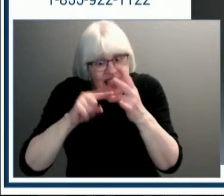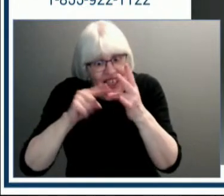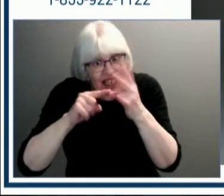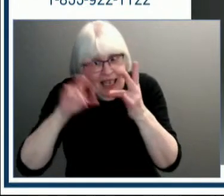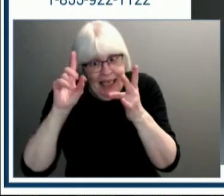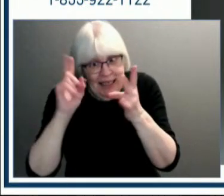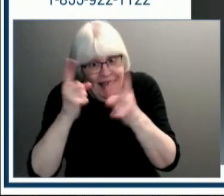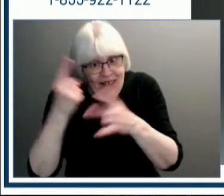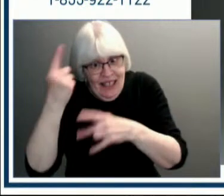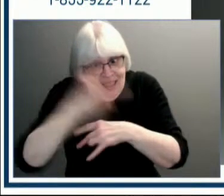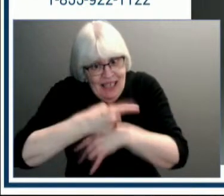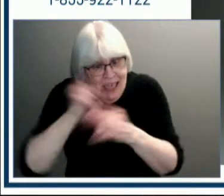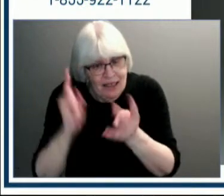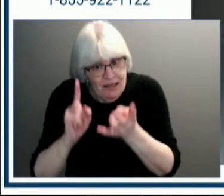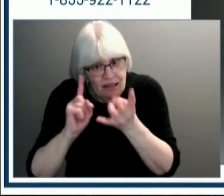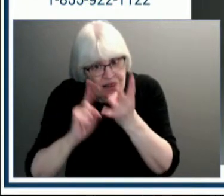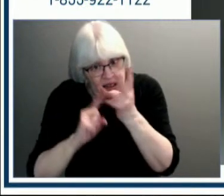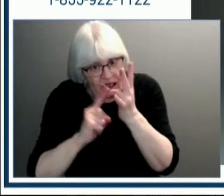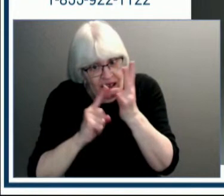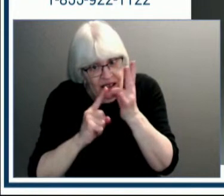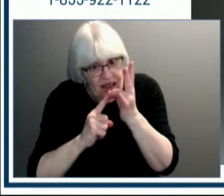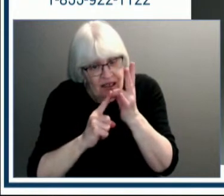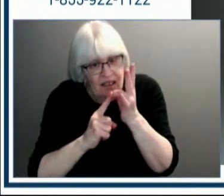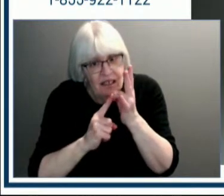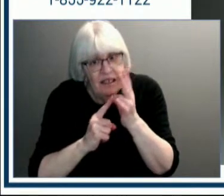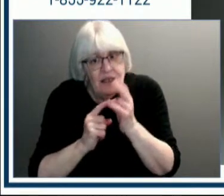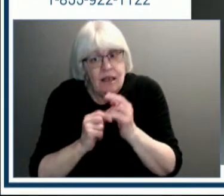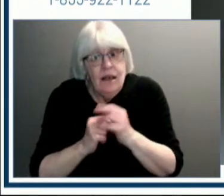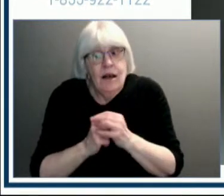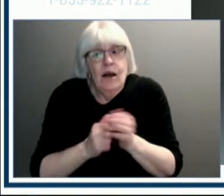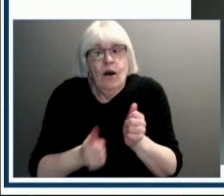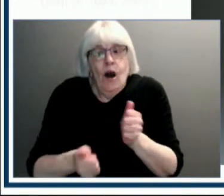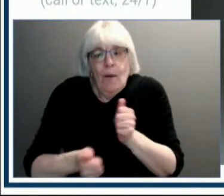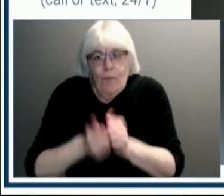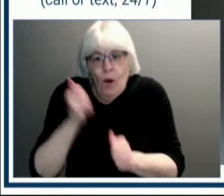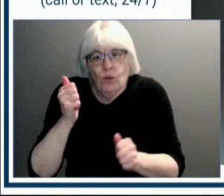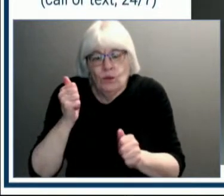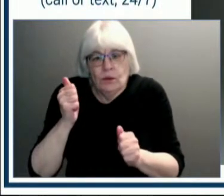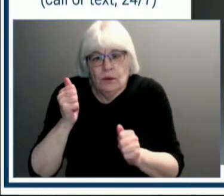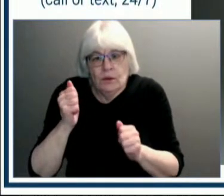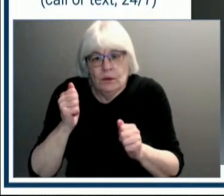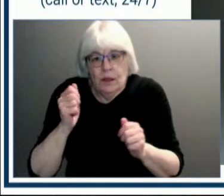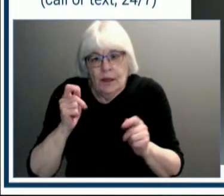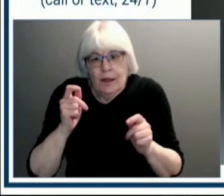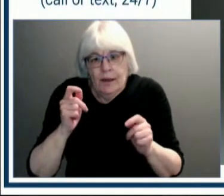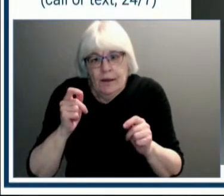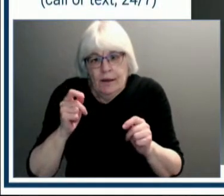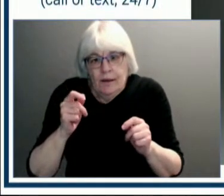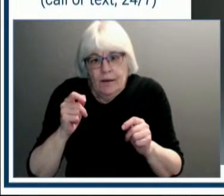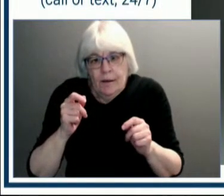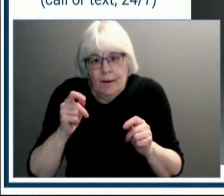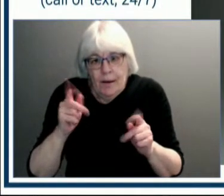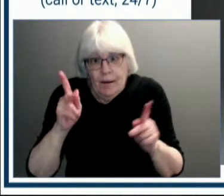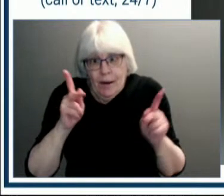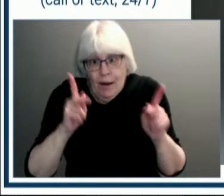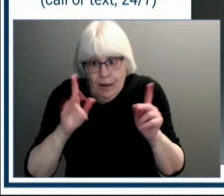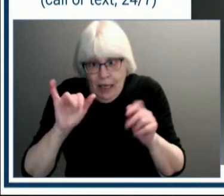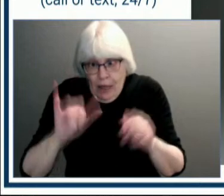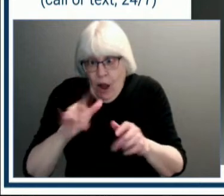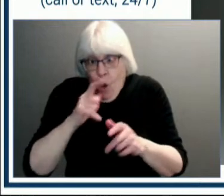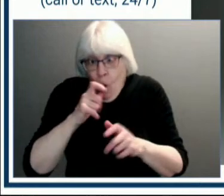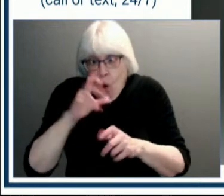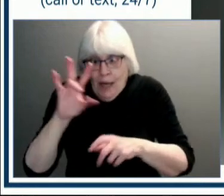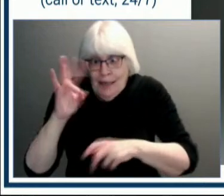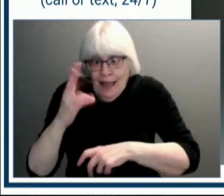of the vast majority of people for being infectious to others. When you go below 7 days,